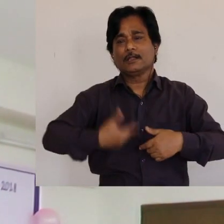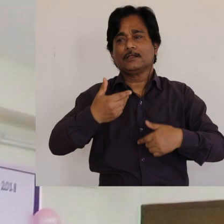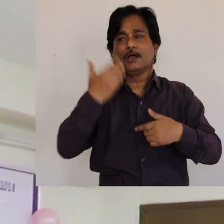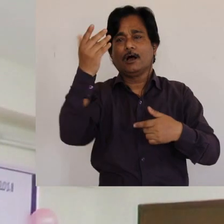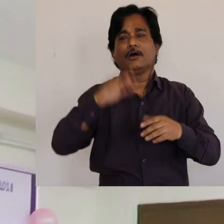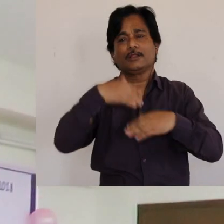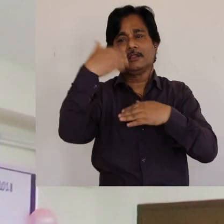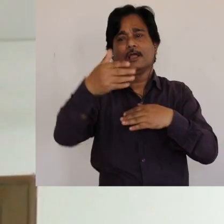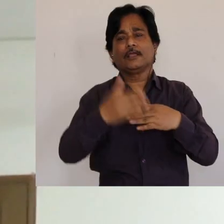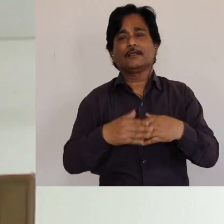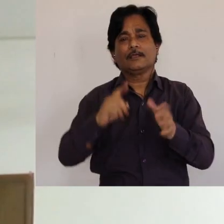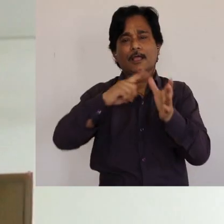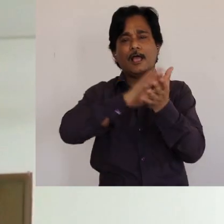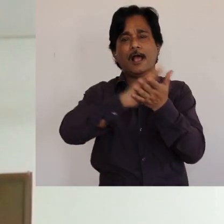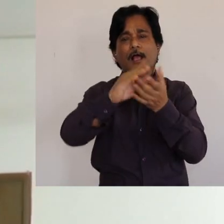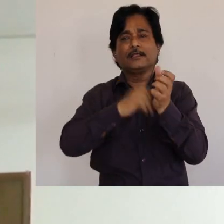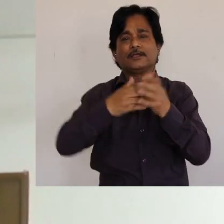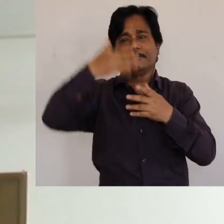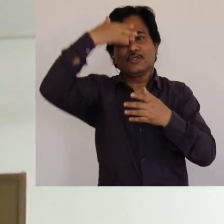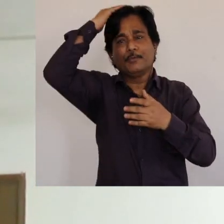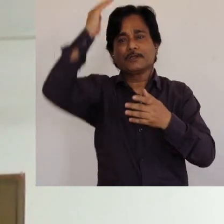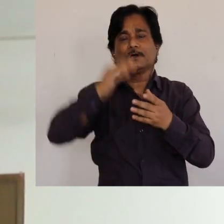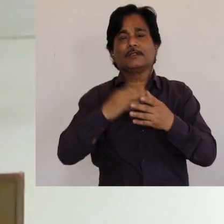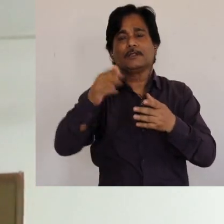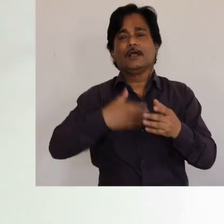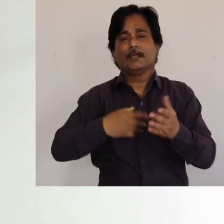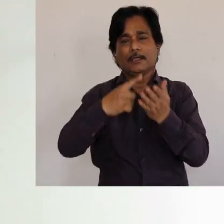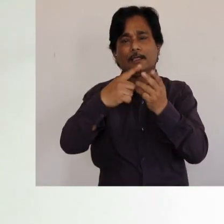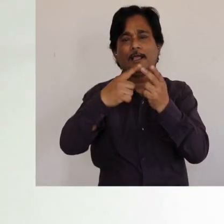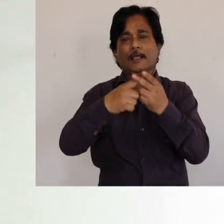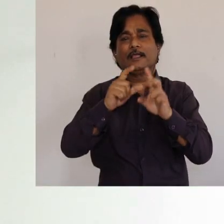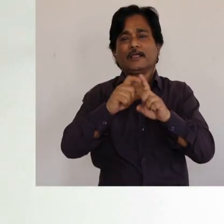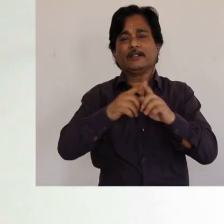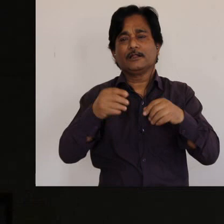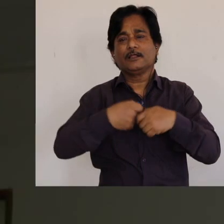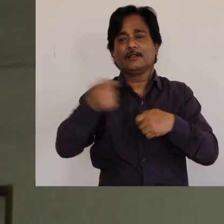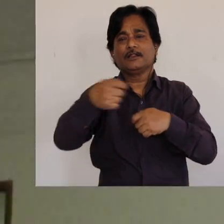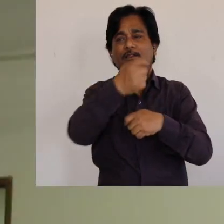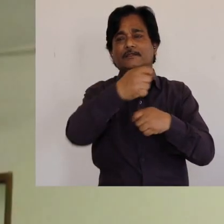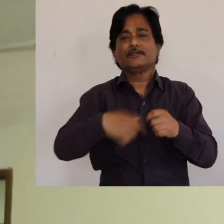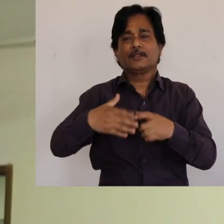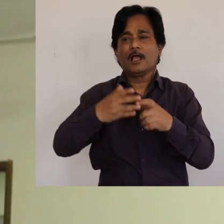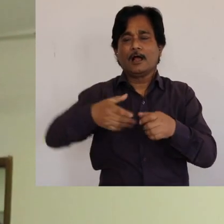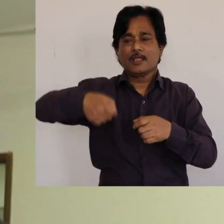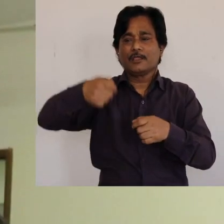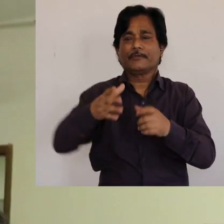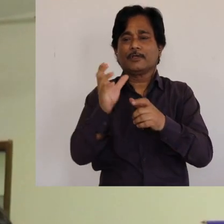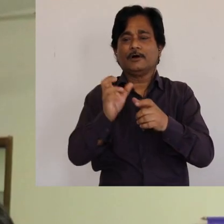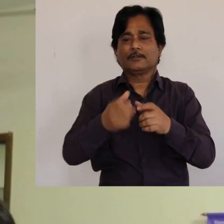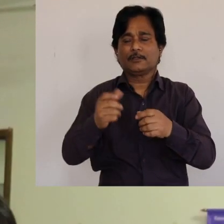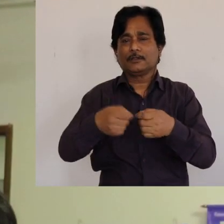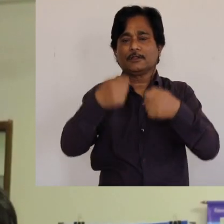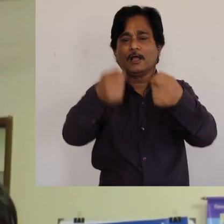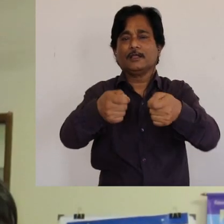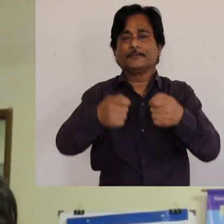participants' reflection. Later, Mr. A.H.M. Naman Khan, Executive Director of CDD, distributed souvenirs as a token